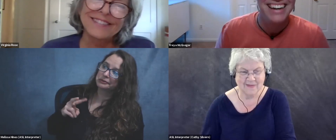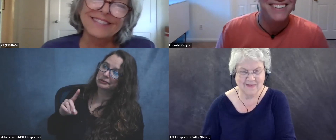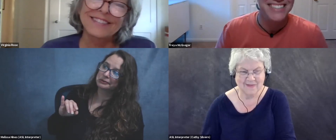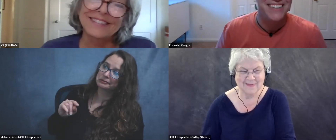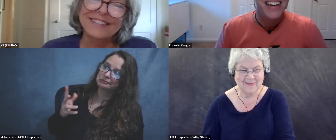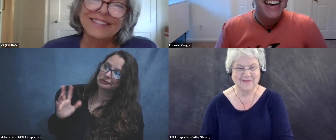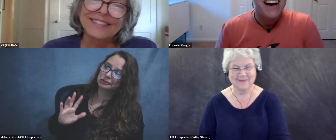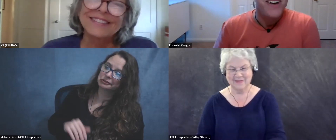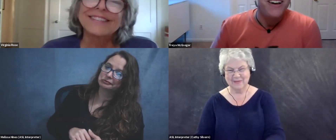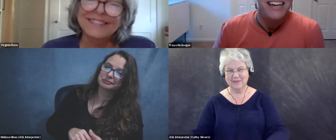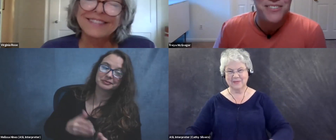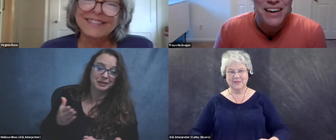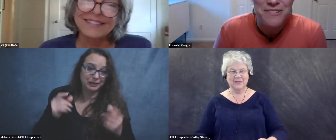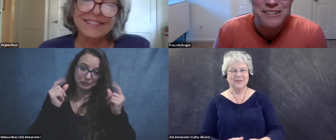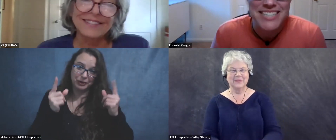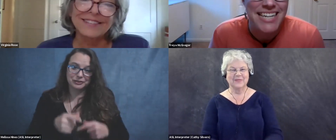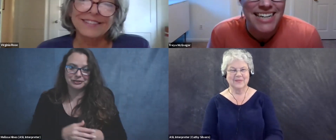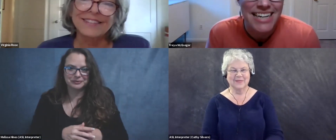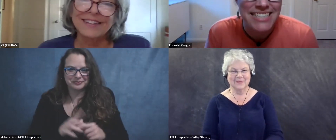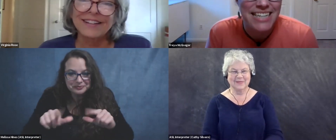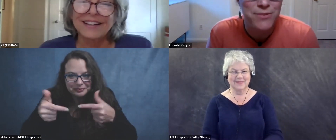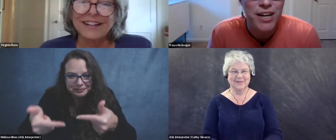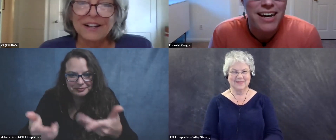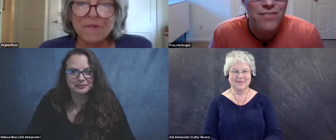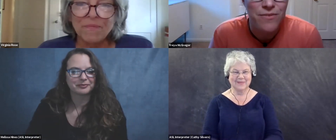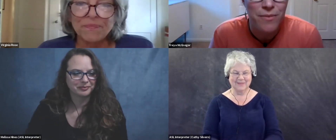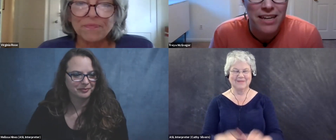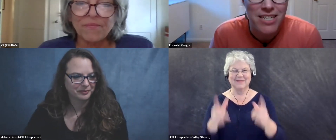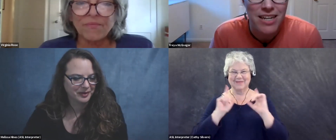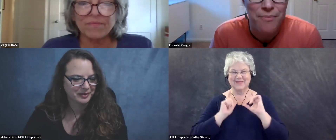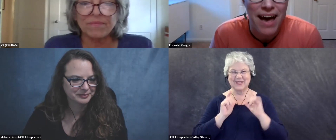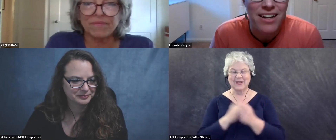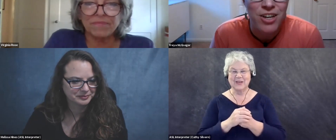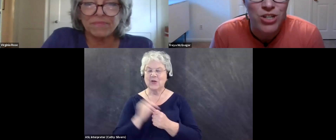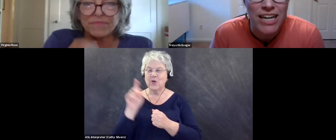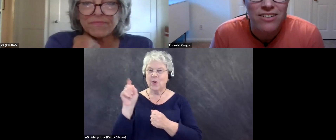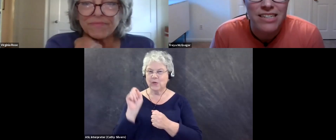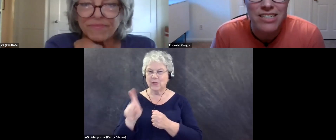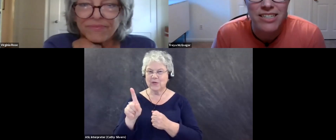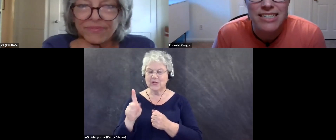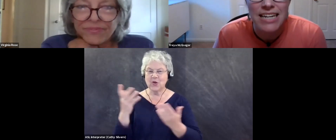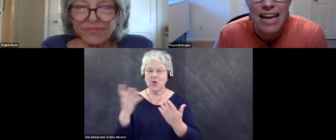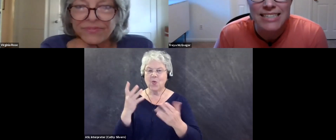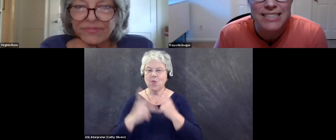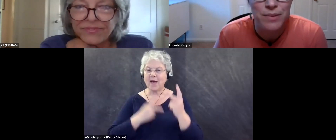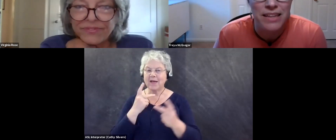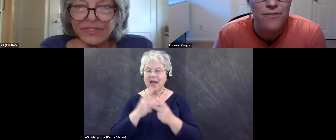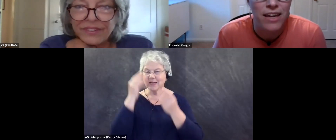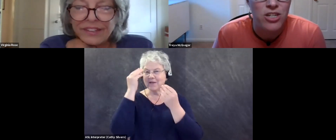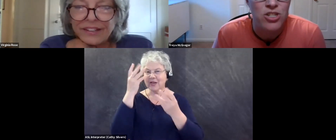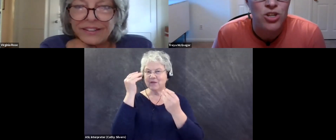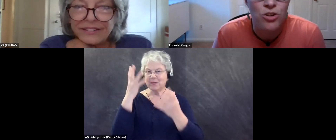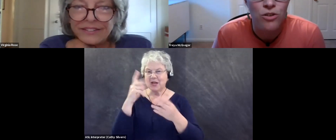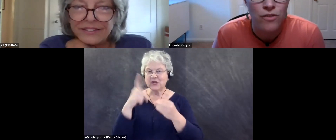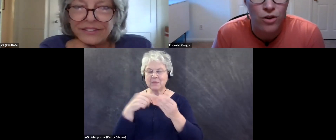Yeah. Yeah. Awesome. Um, okay. So we have one question here. It says, what kind of information about trail conditions and accessibility